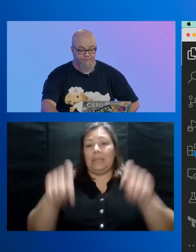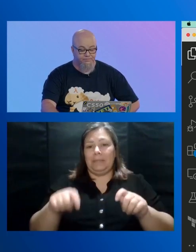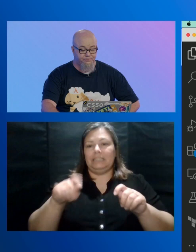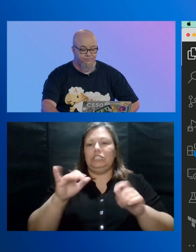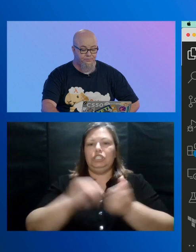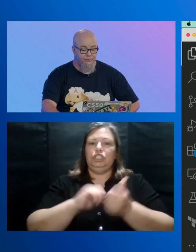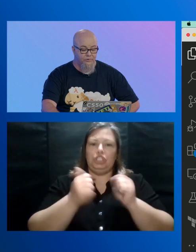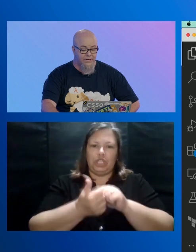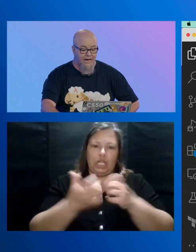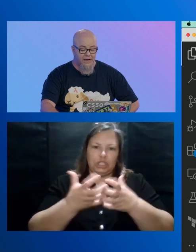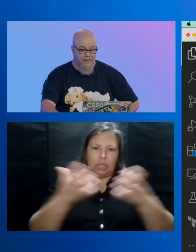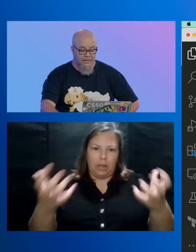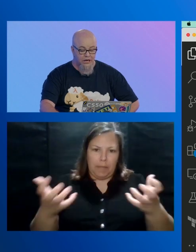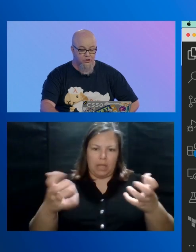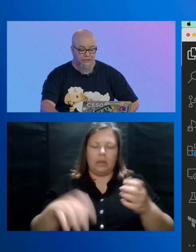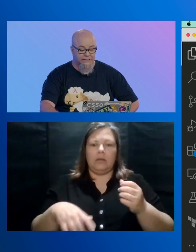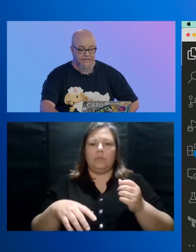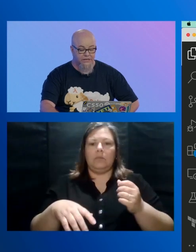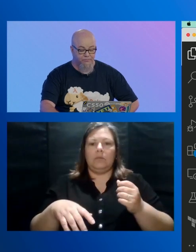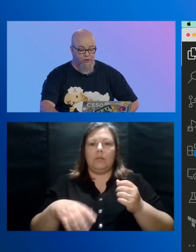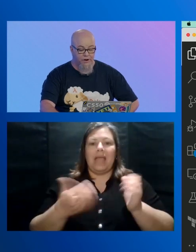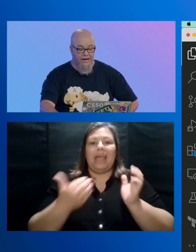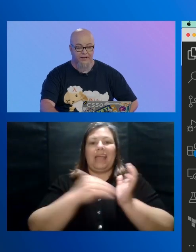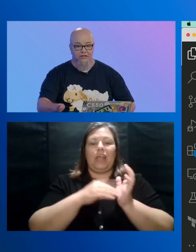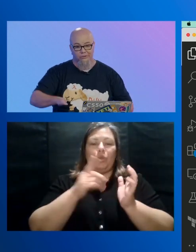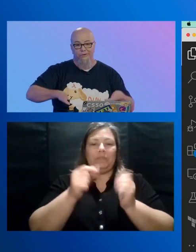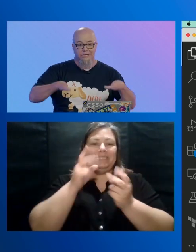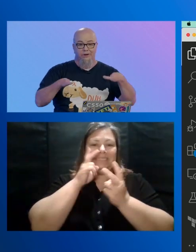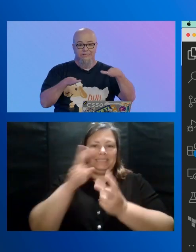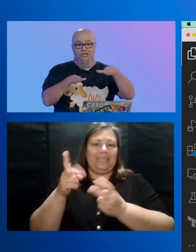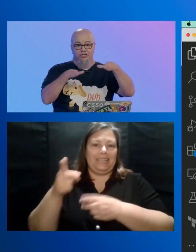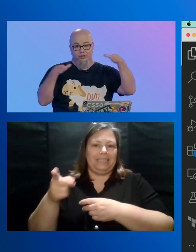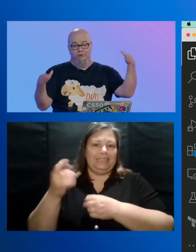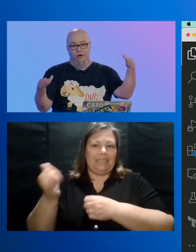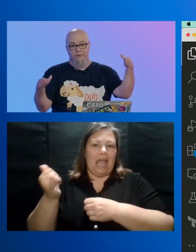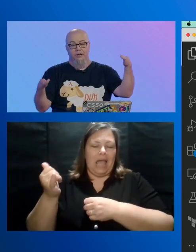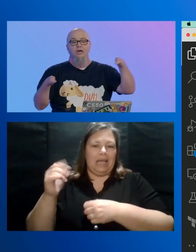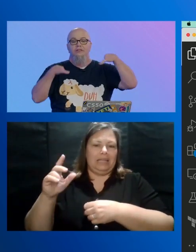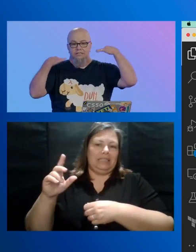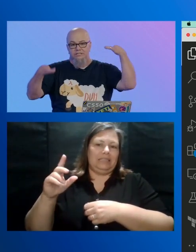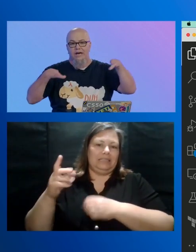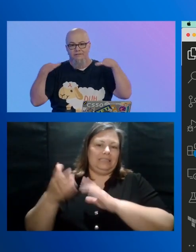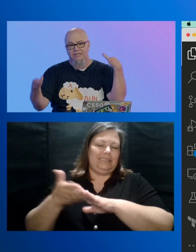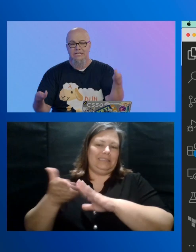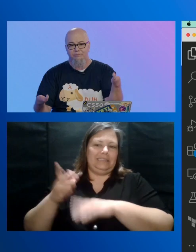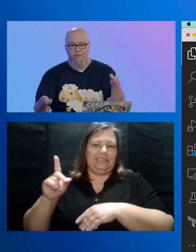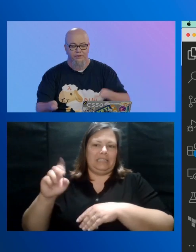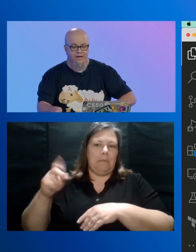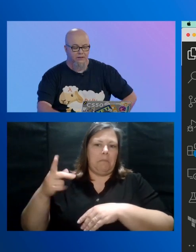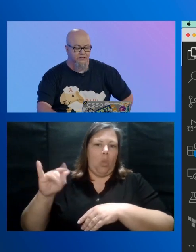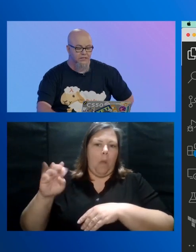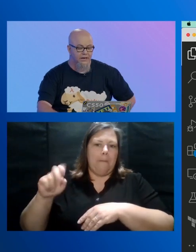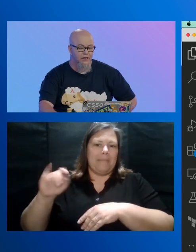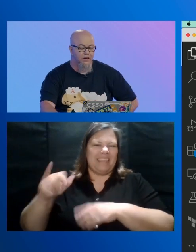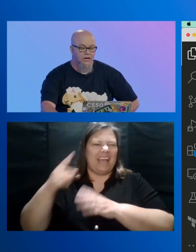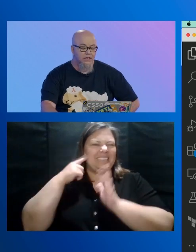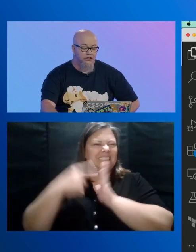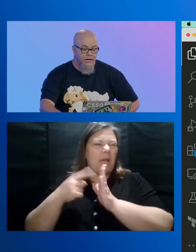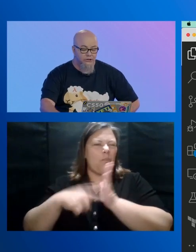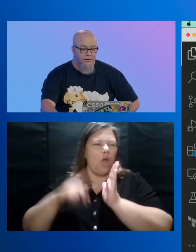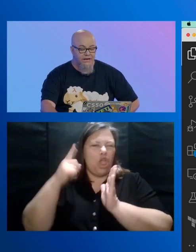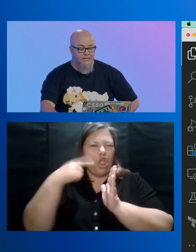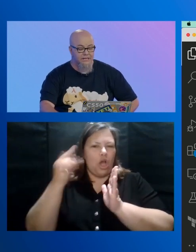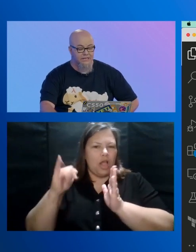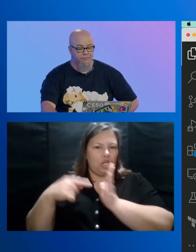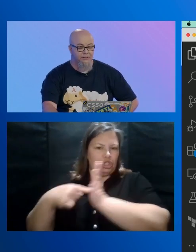bit. Okay, and again, you can see it deploying out here. So when I said deployment, this is kind of an example of what that looks like. So